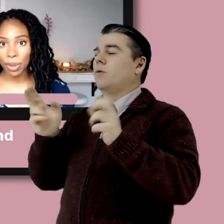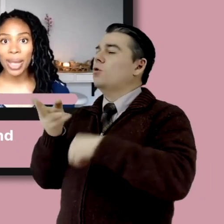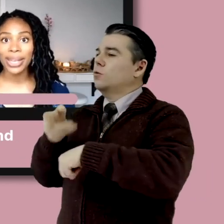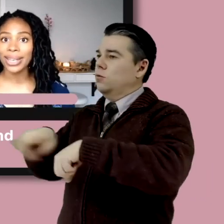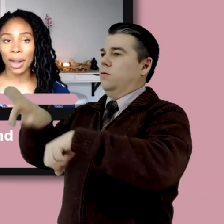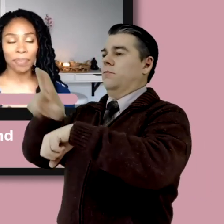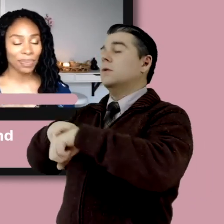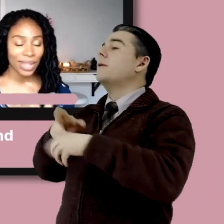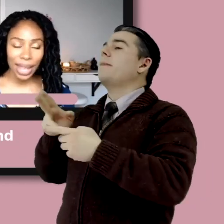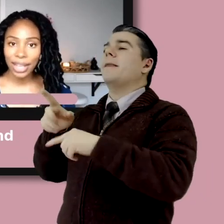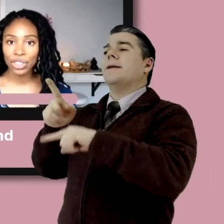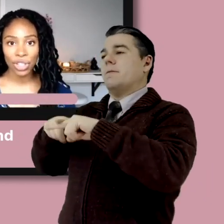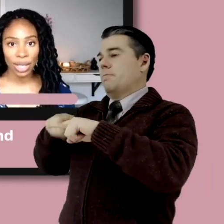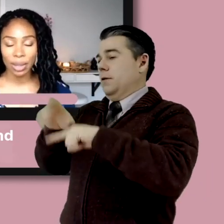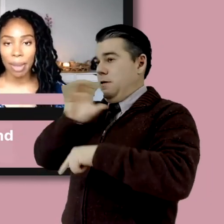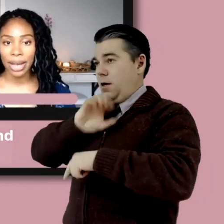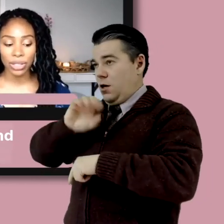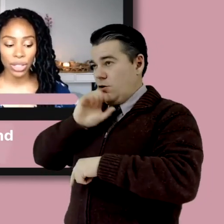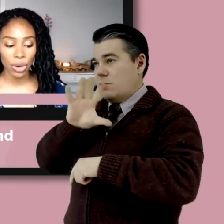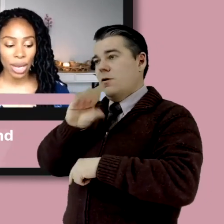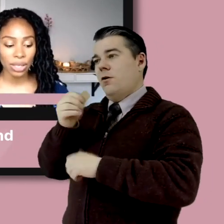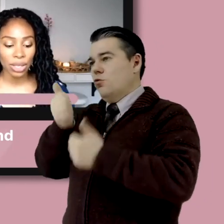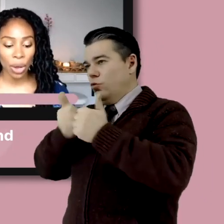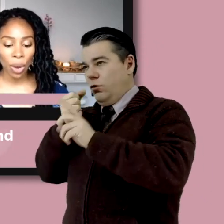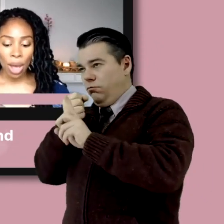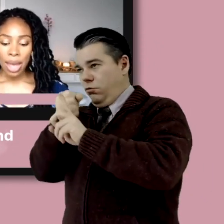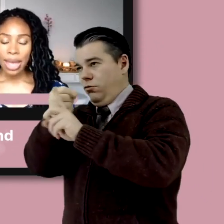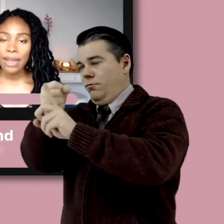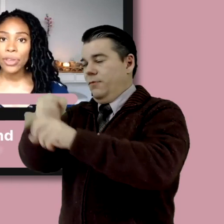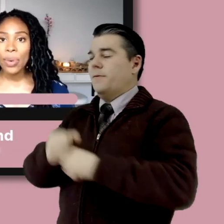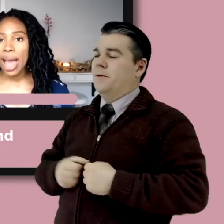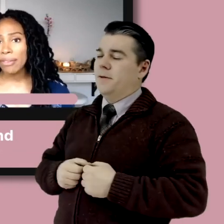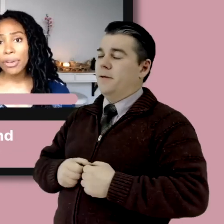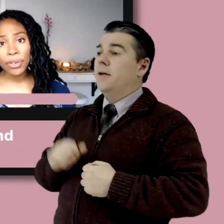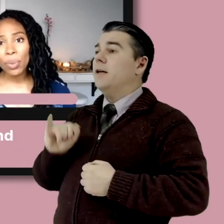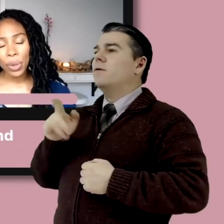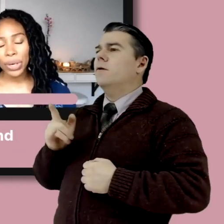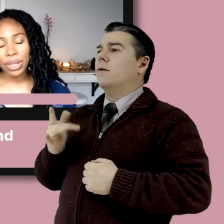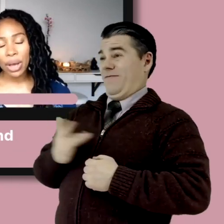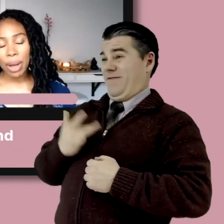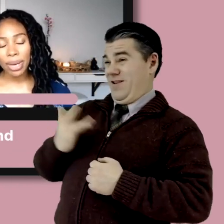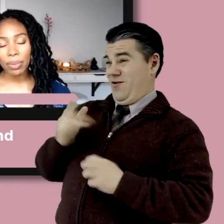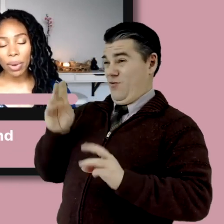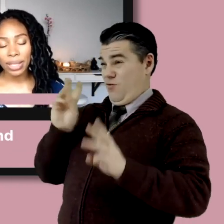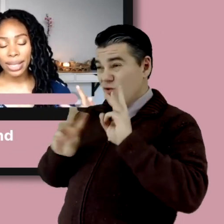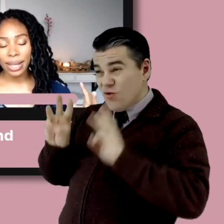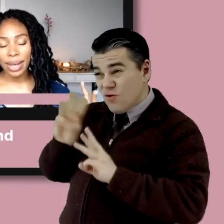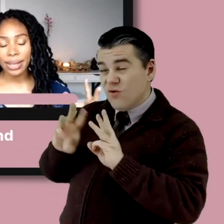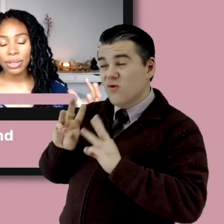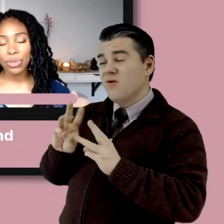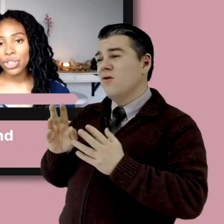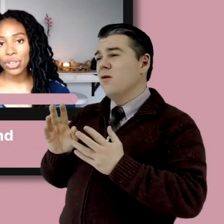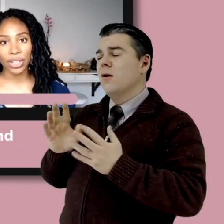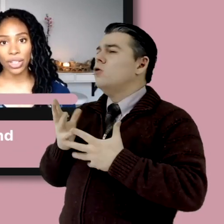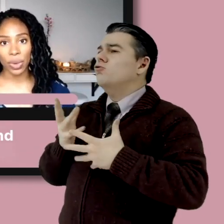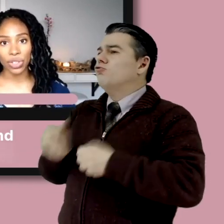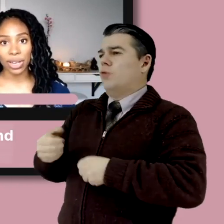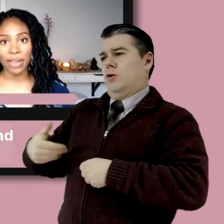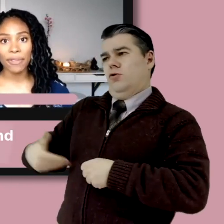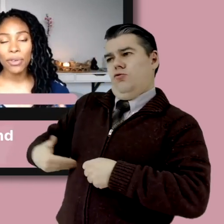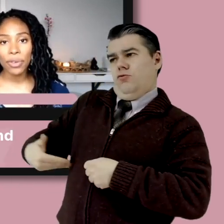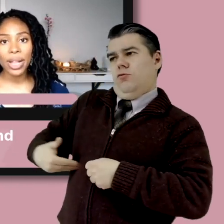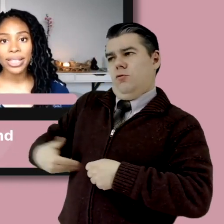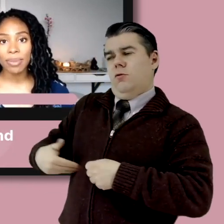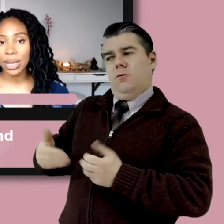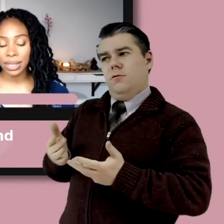typical depending on the age and the milestone. And so if you ever feel worried though, I mean, I want to say like, trust your intuition.